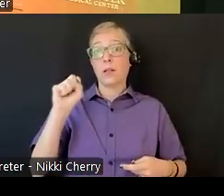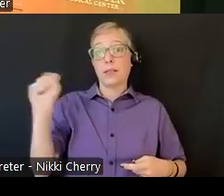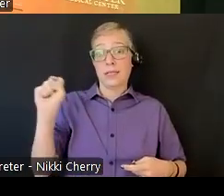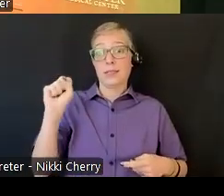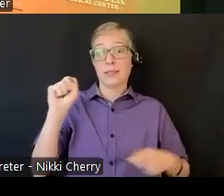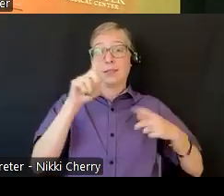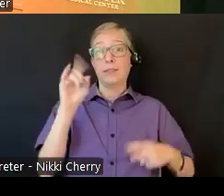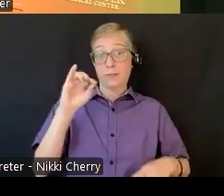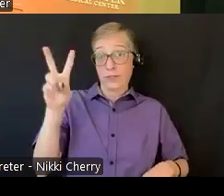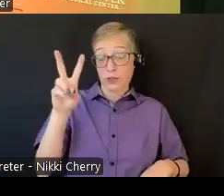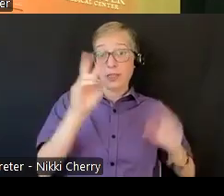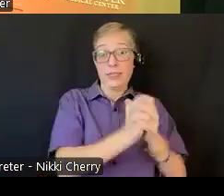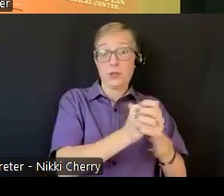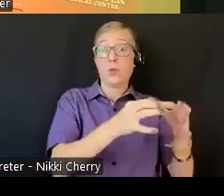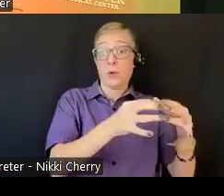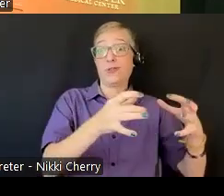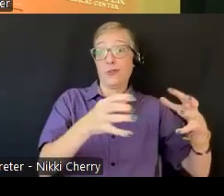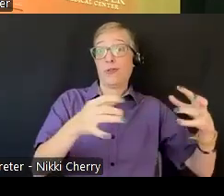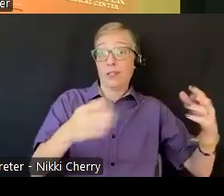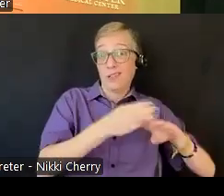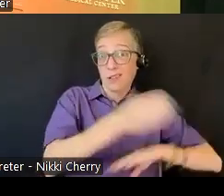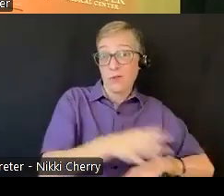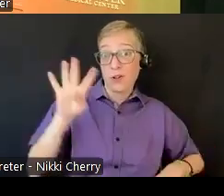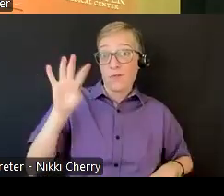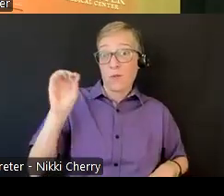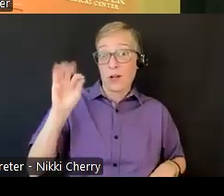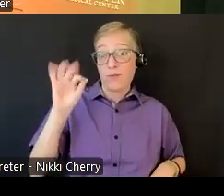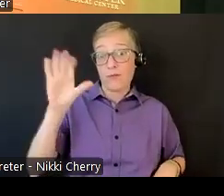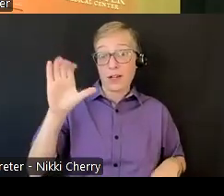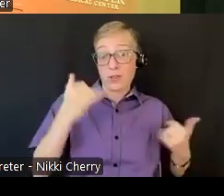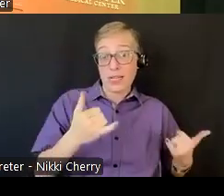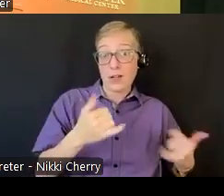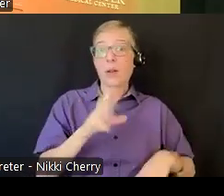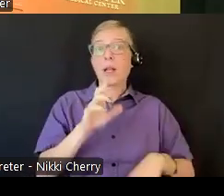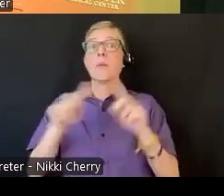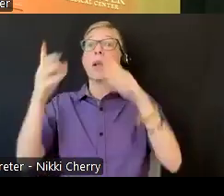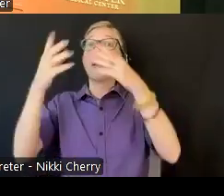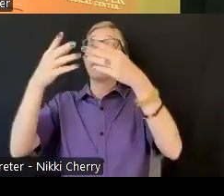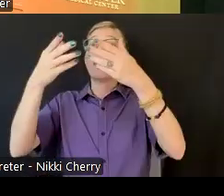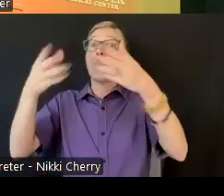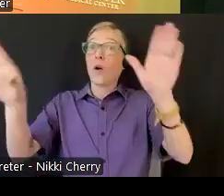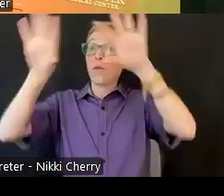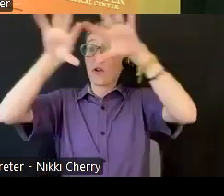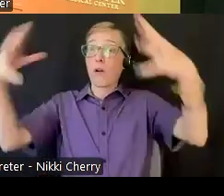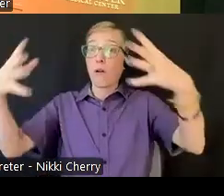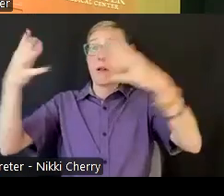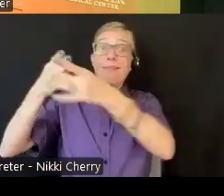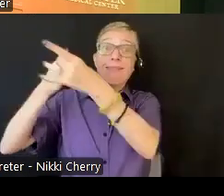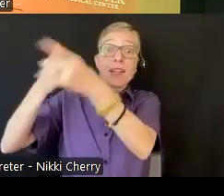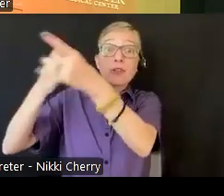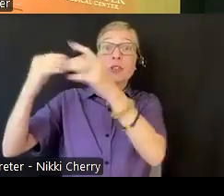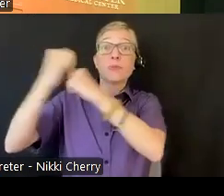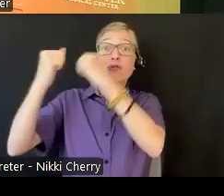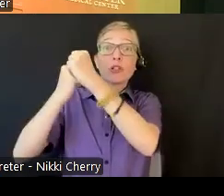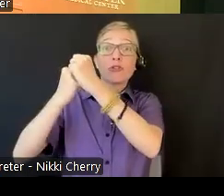that, overall, the leadership and divisional structure remain exactly identical as